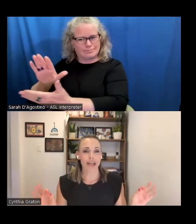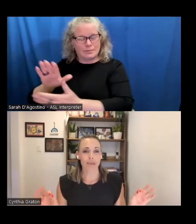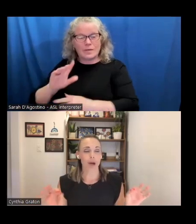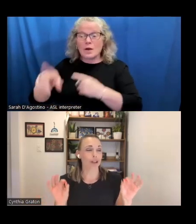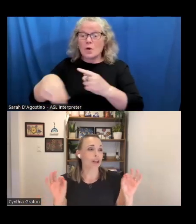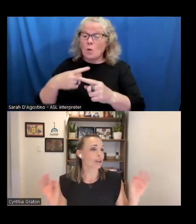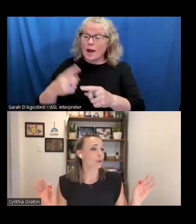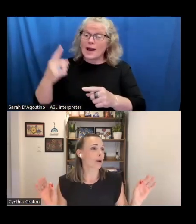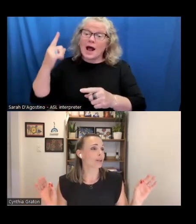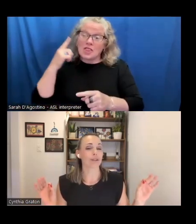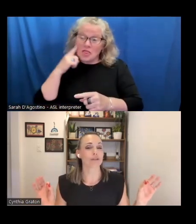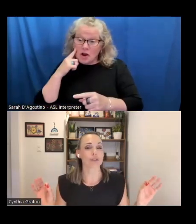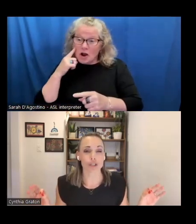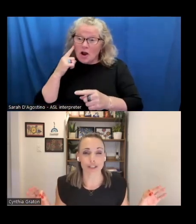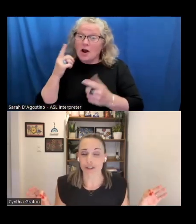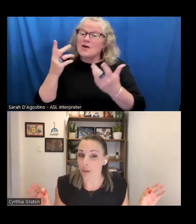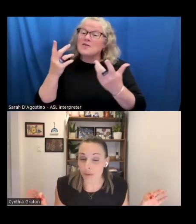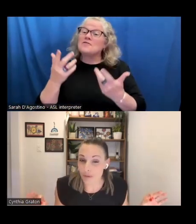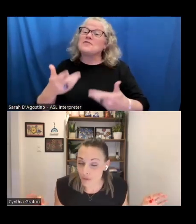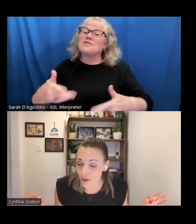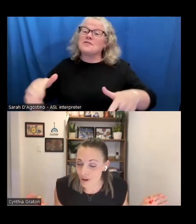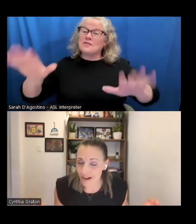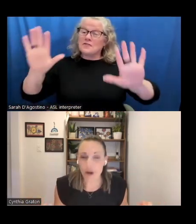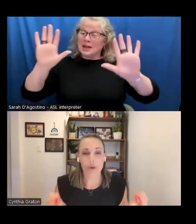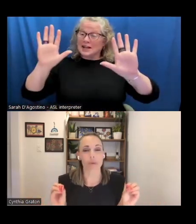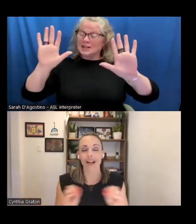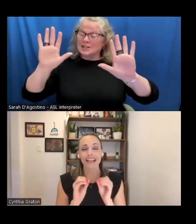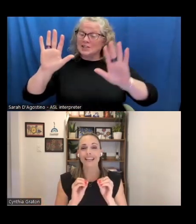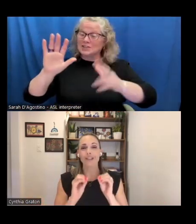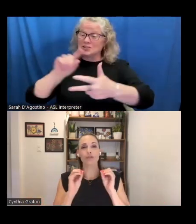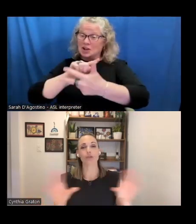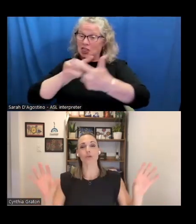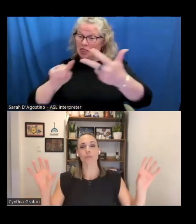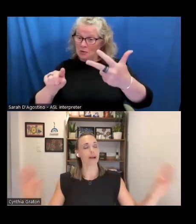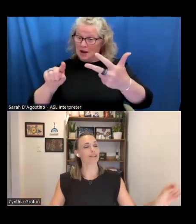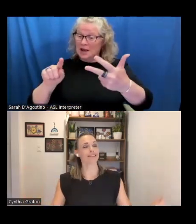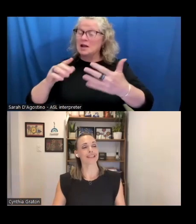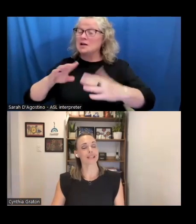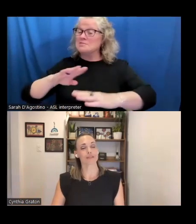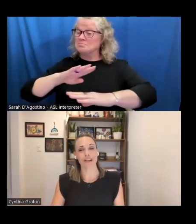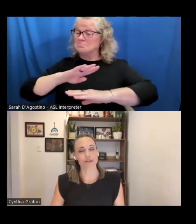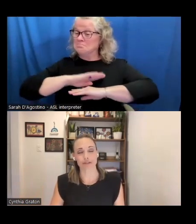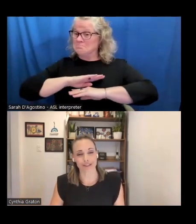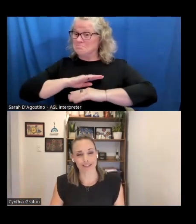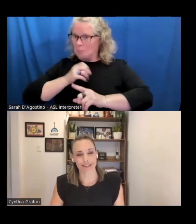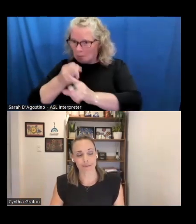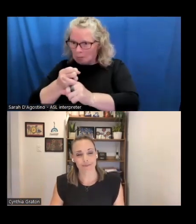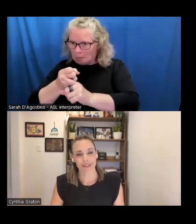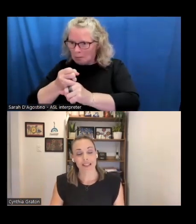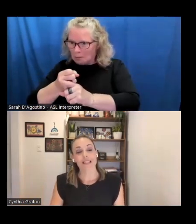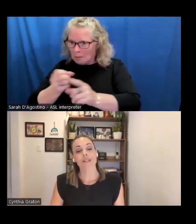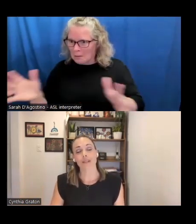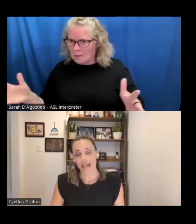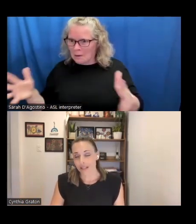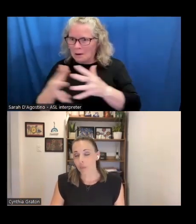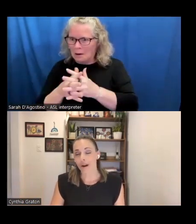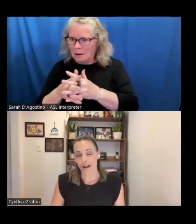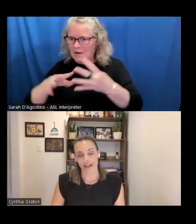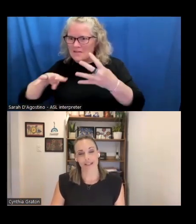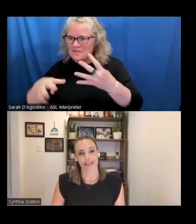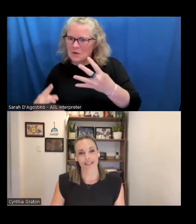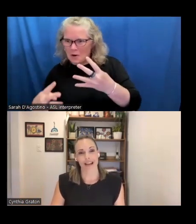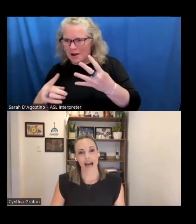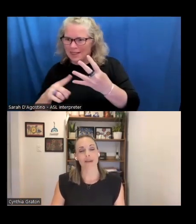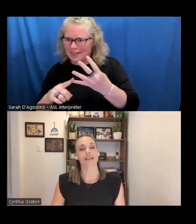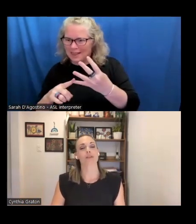along came another bundle of joy, number 4, bringing new parenting adventures. So that's